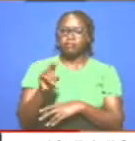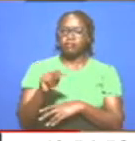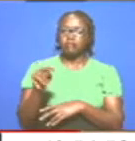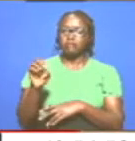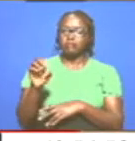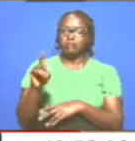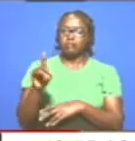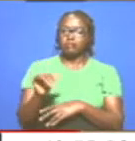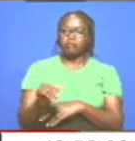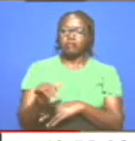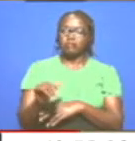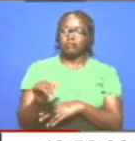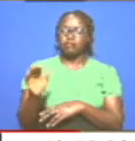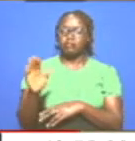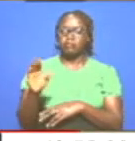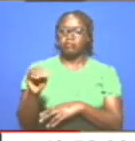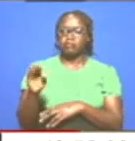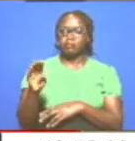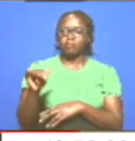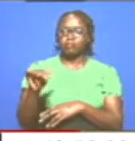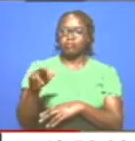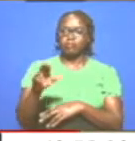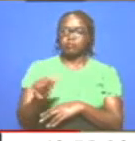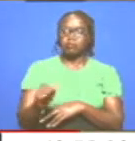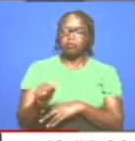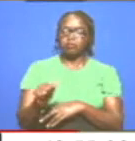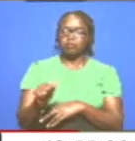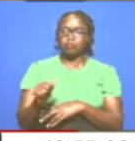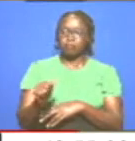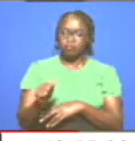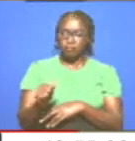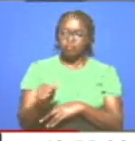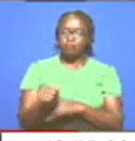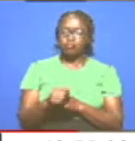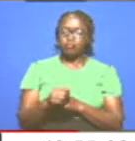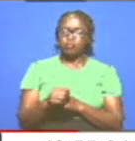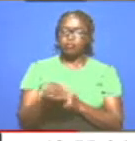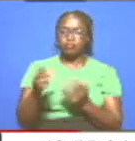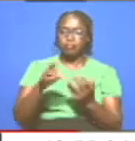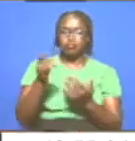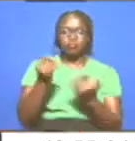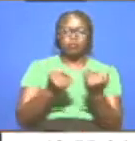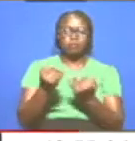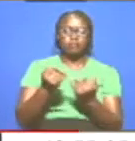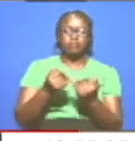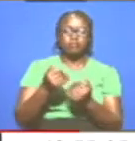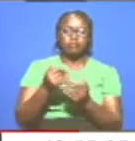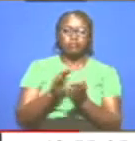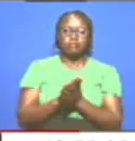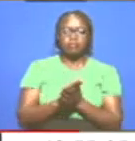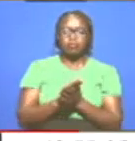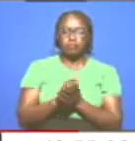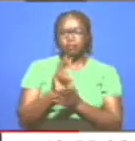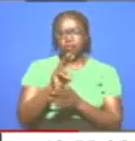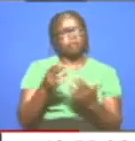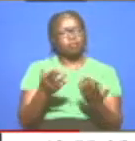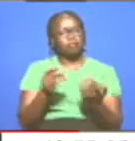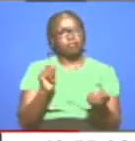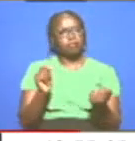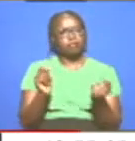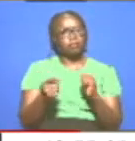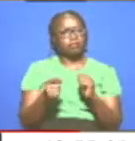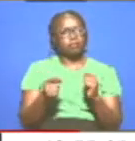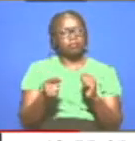association's representative of the Cricket Kenya Board that was elected on Saturday. Over the next few weeks, let's see how this changes, and we'll